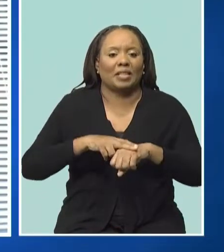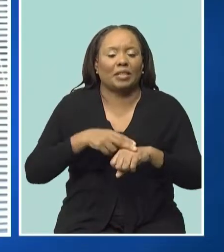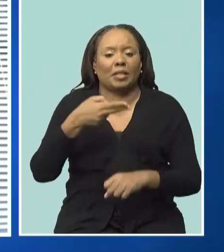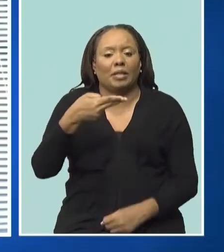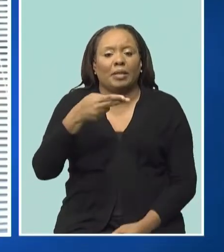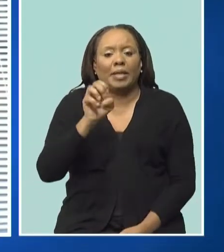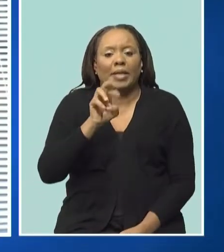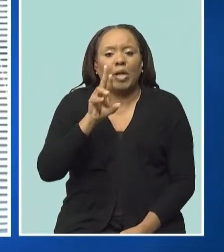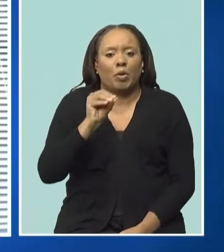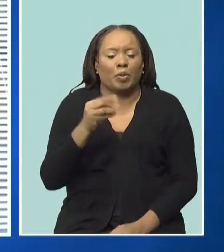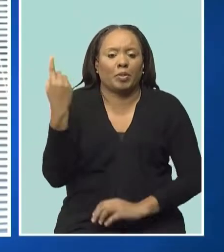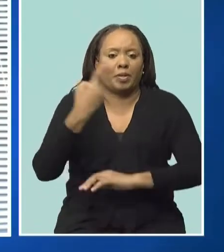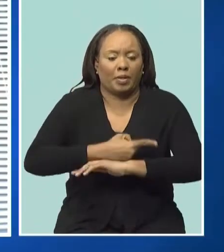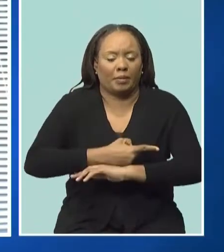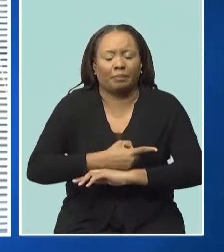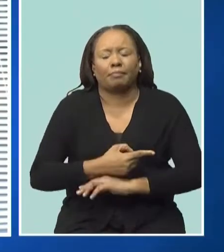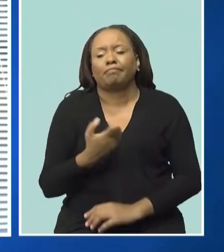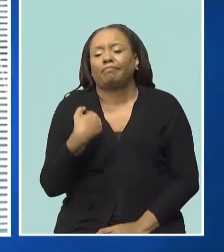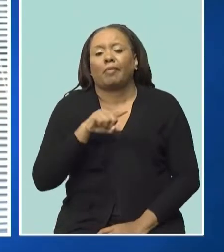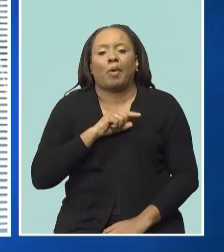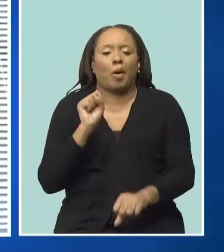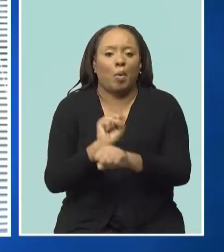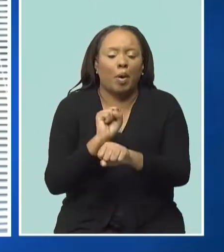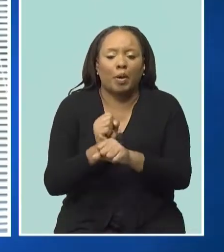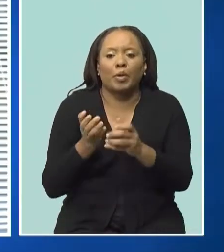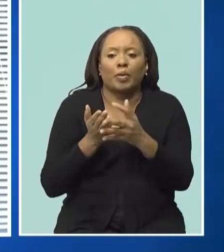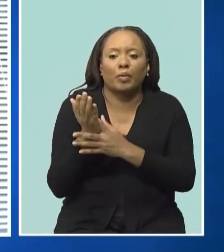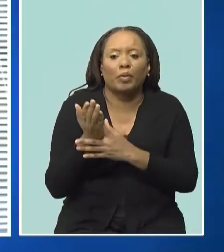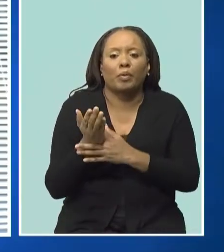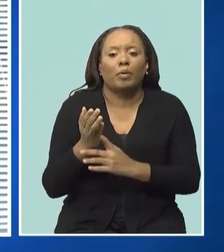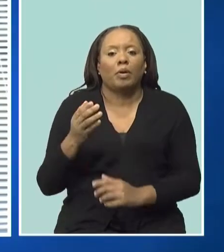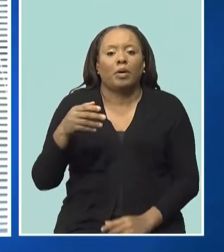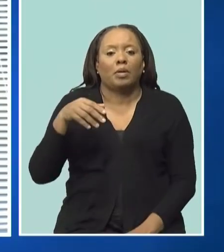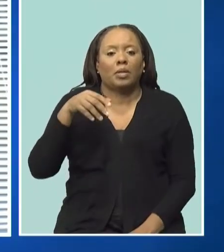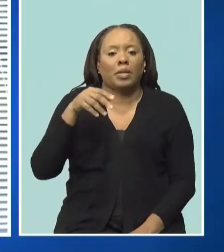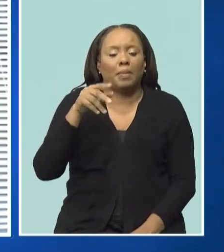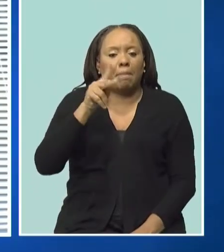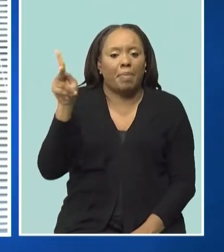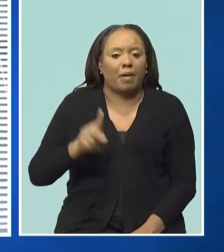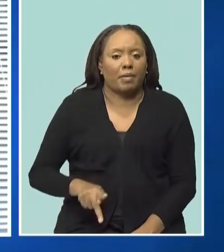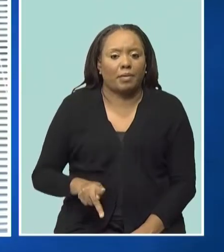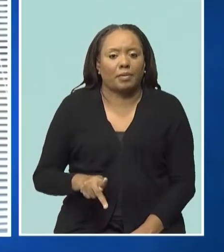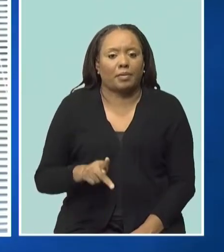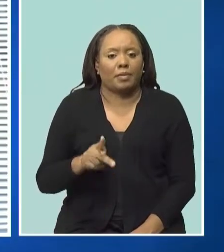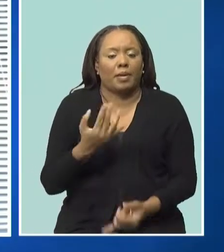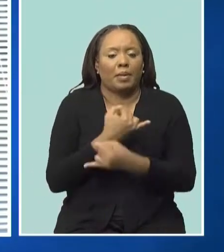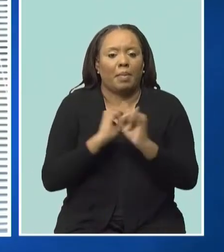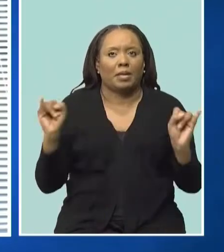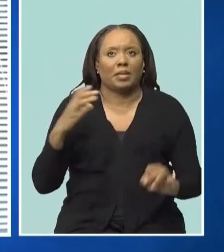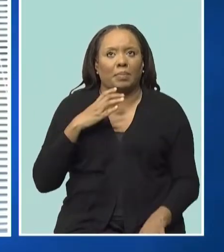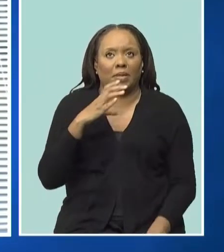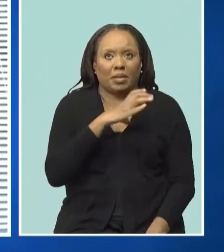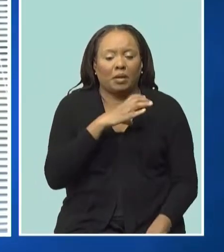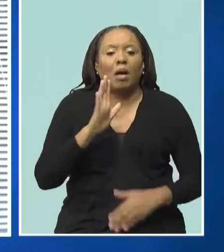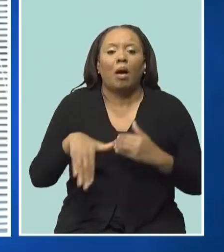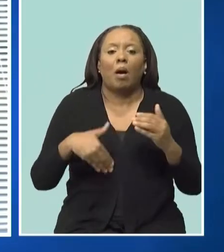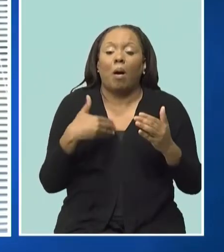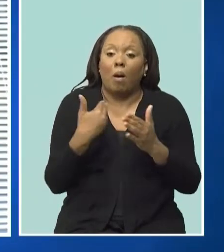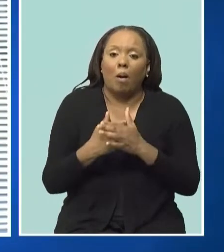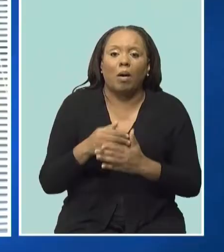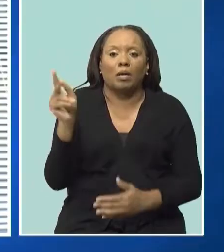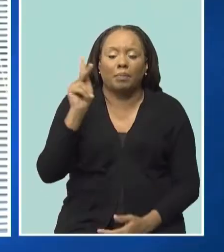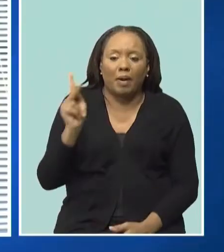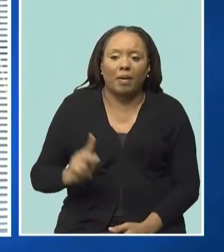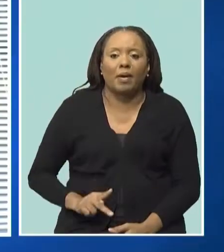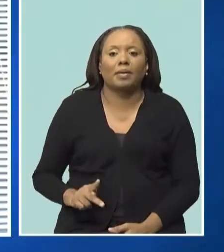doing is working through the parish independence committees. And we have assigned each parish a national hero and